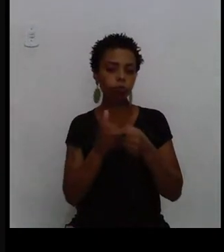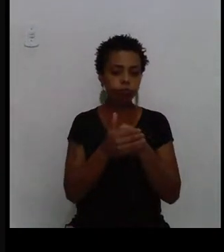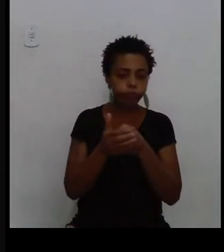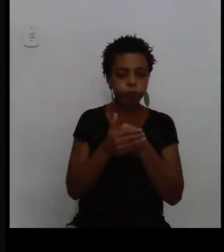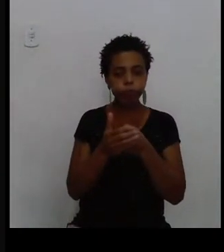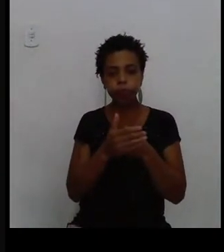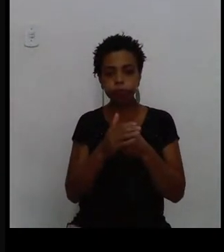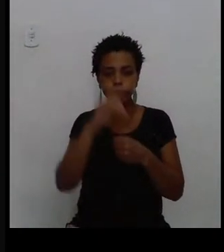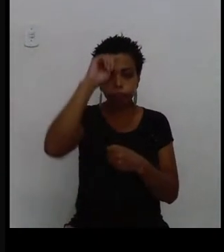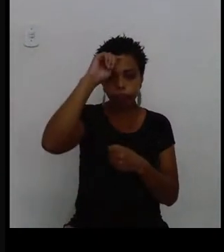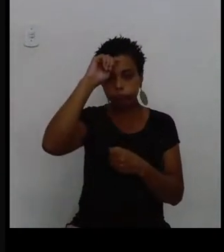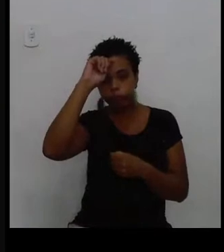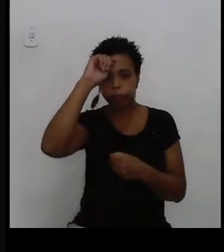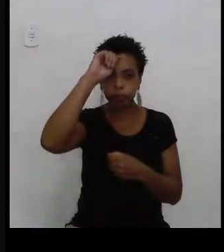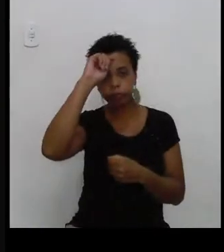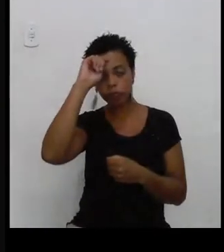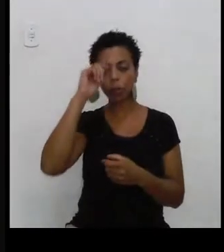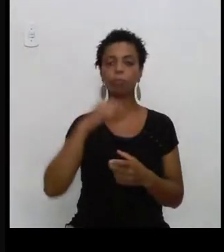Heaven